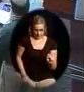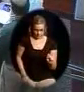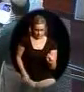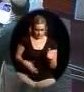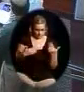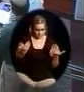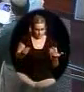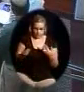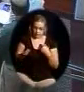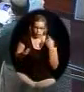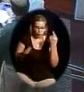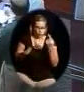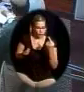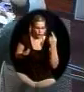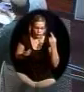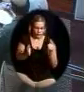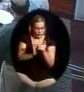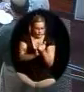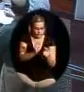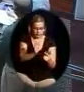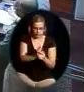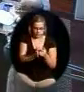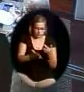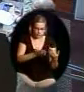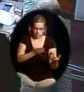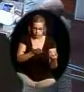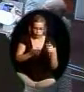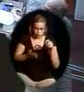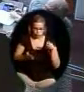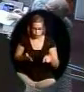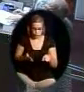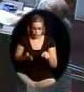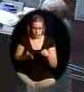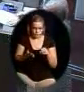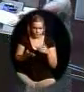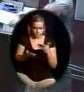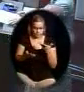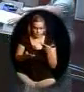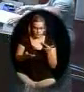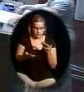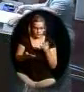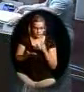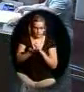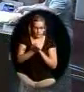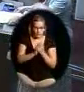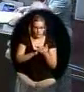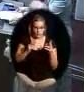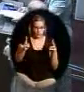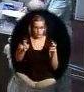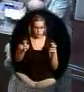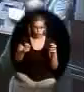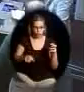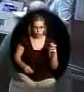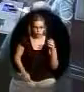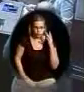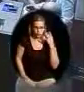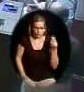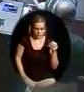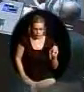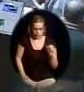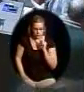and wondering the legal implications of that. Should it become to be an issue why it's in Missouri and not